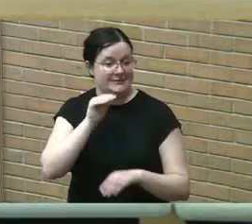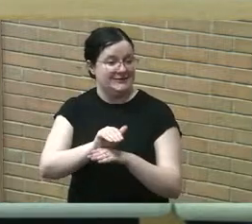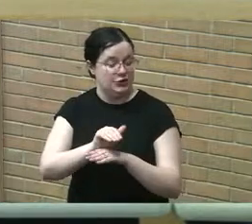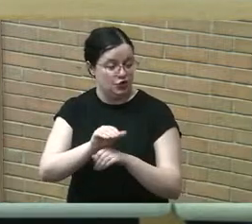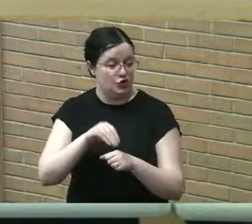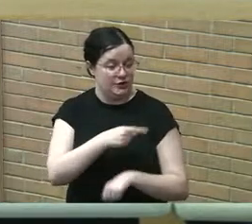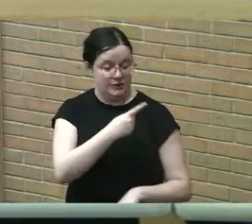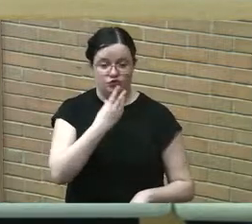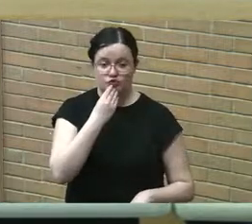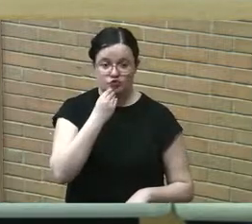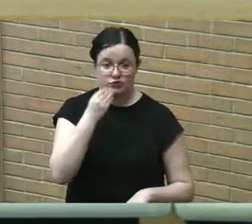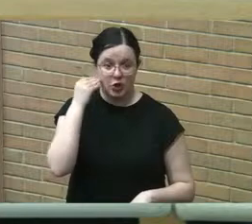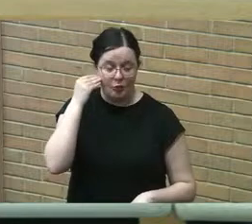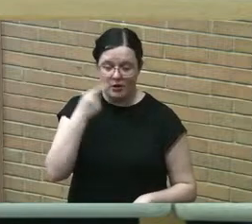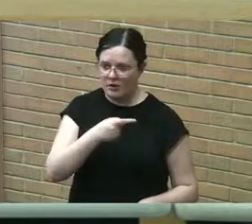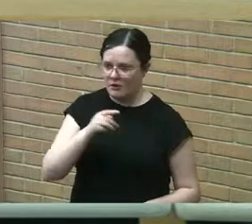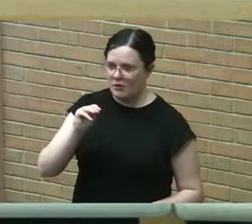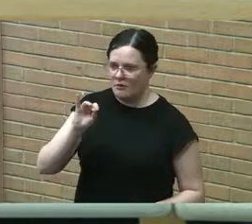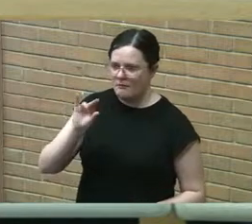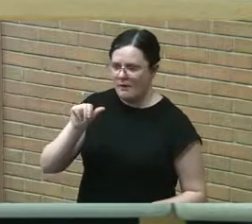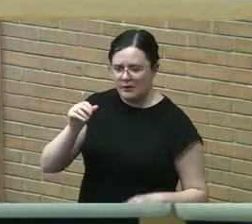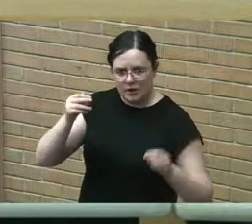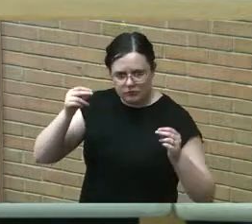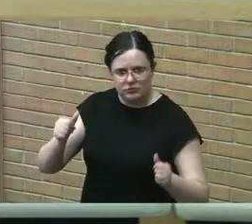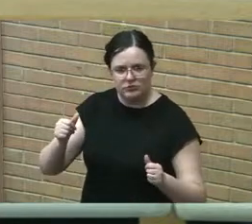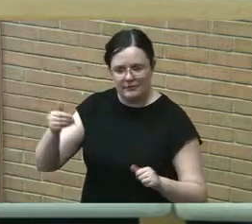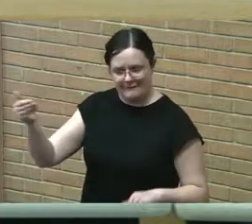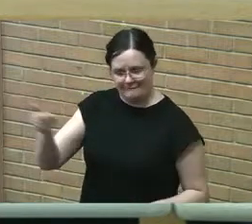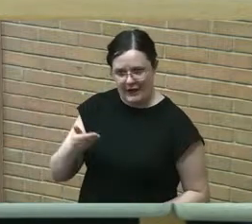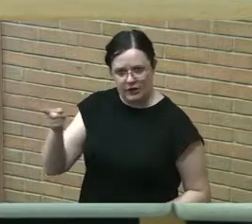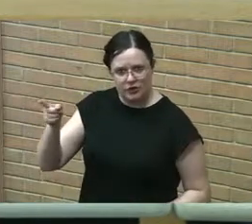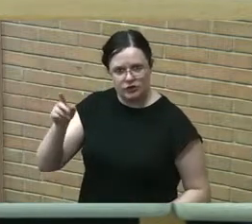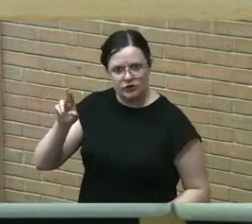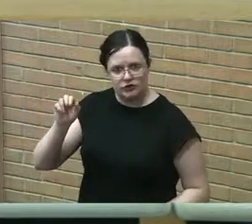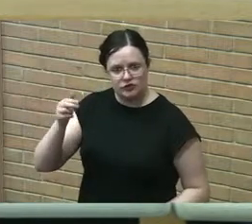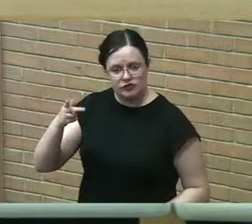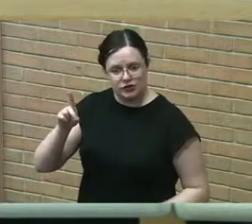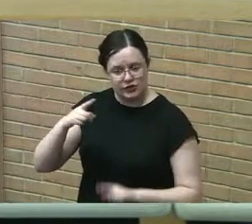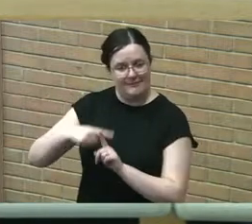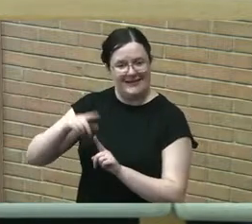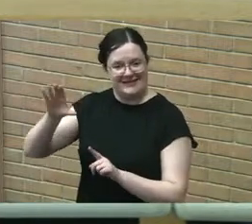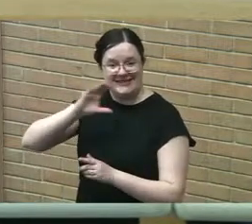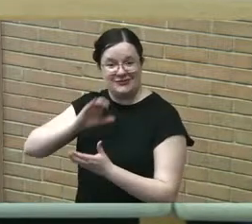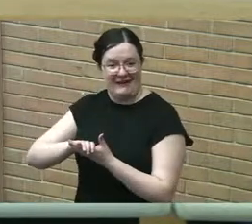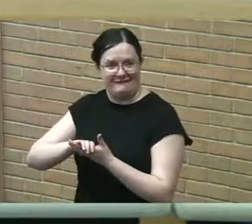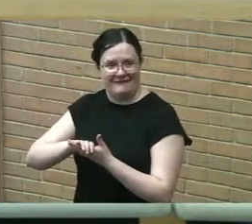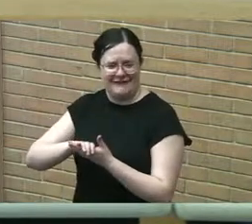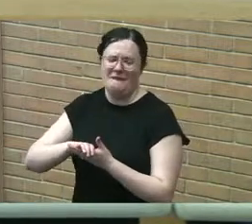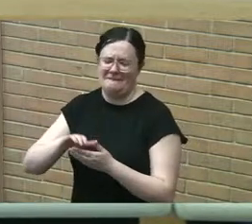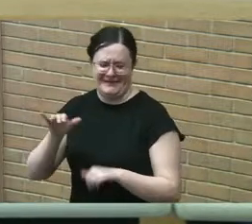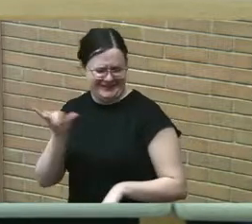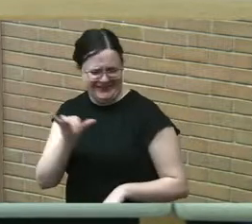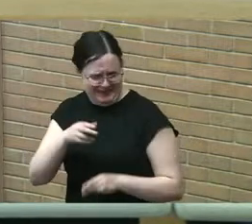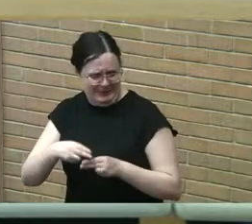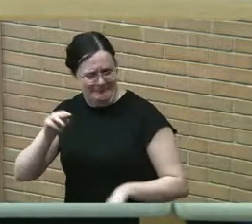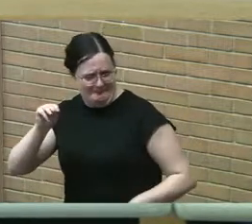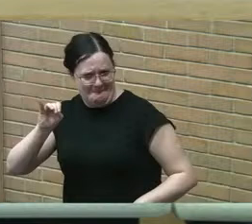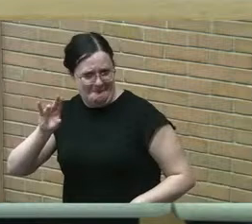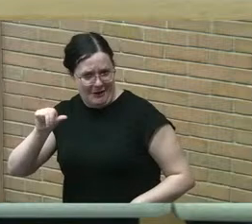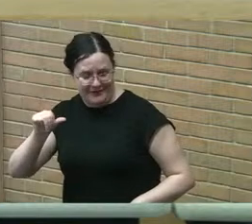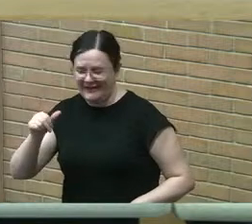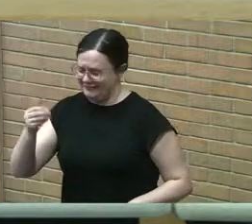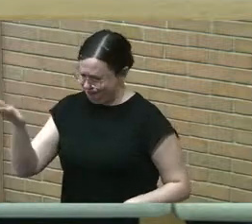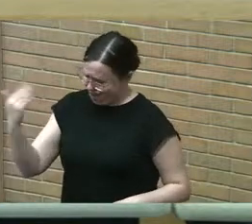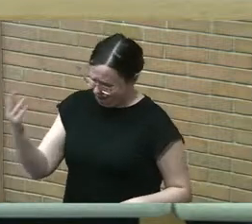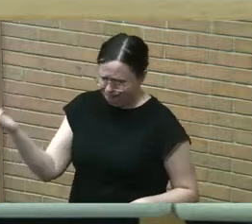Monica immediately invited Rashid and his wife, Monica, also Monica, to Shabbos